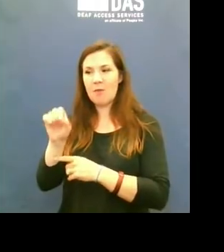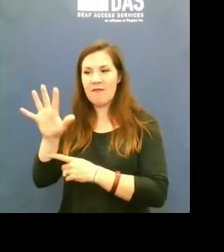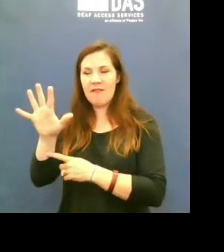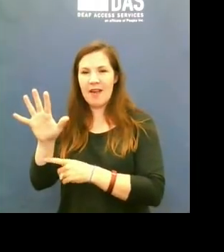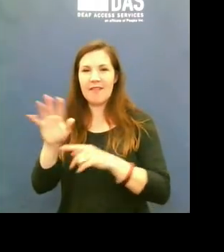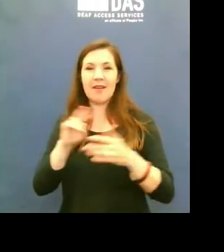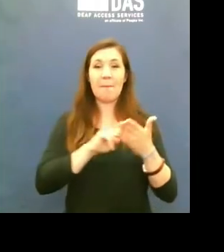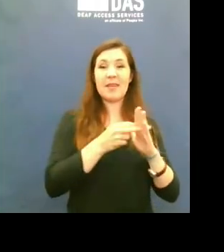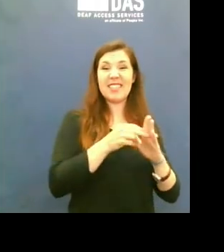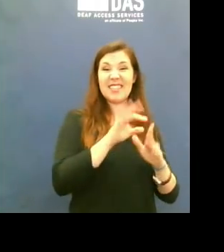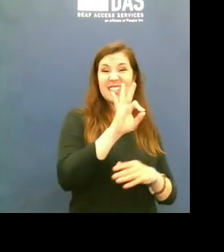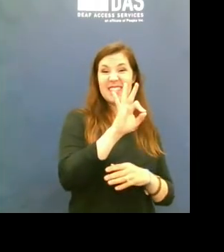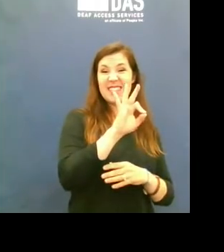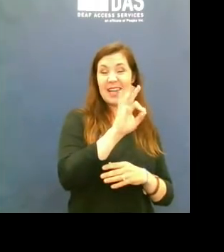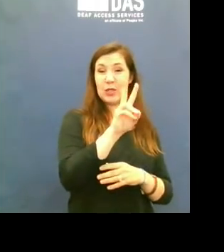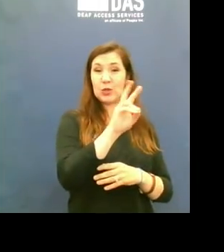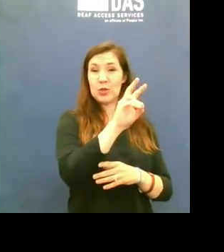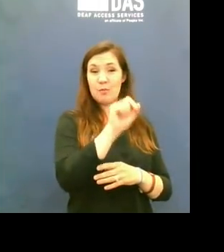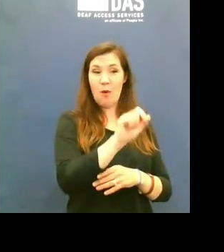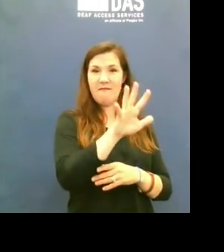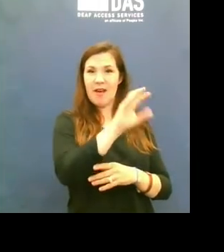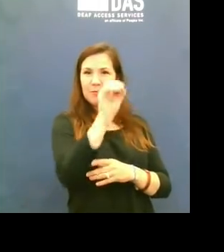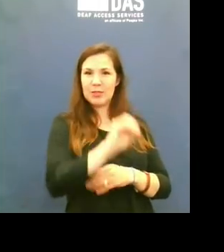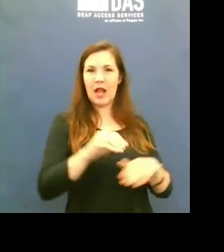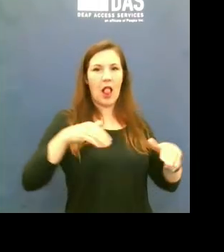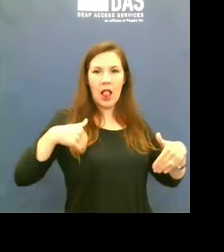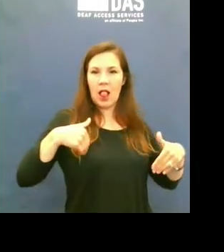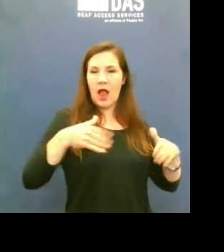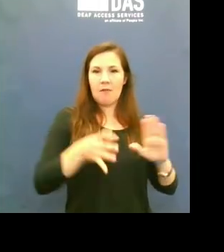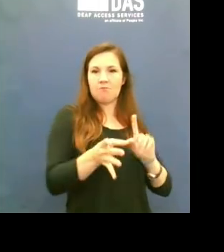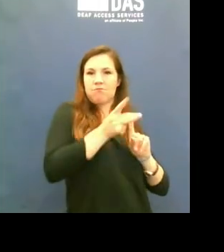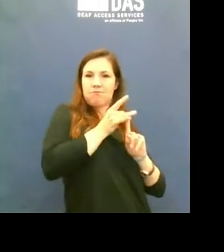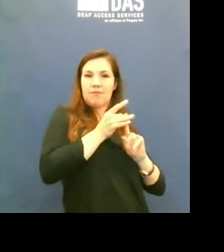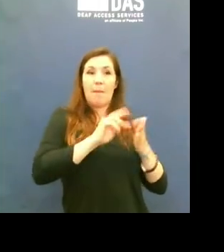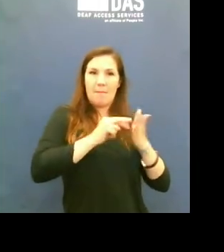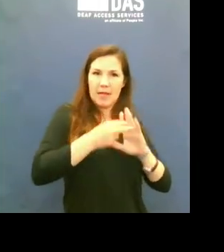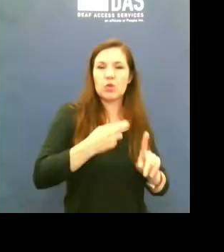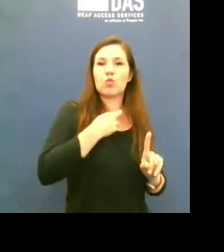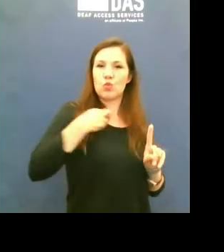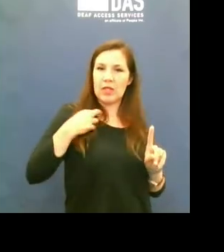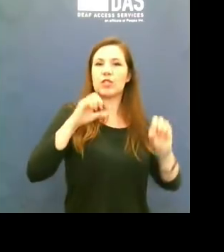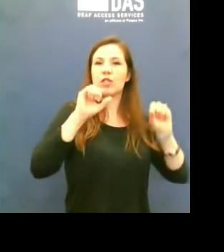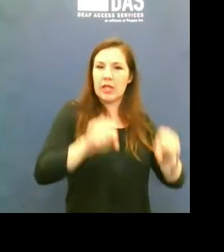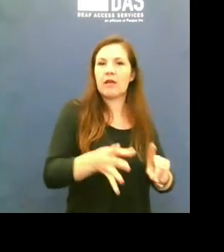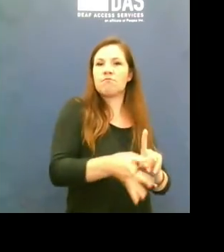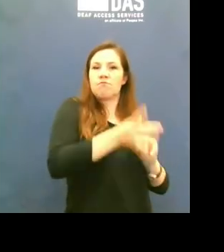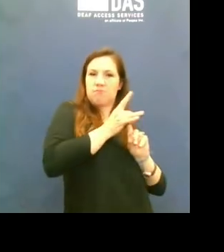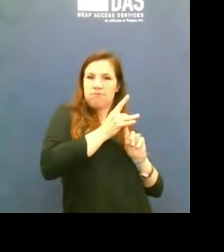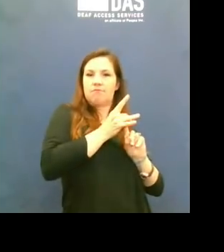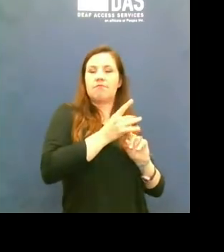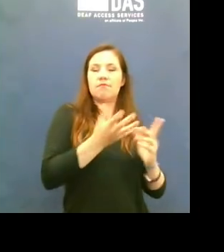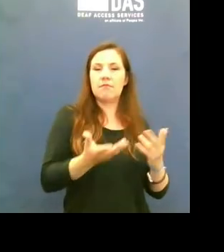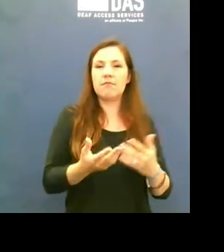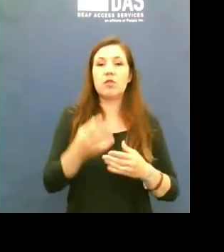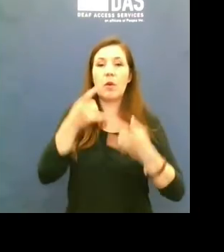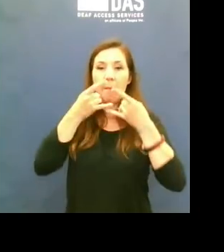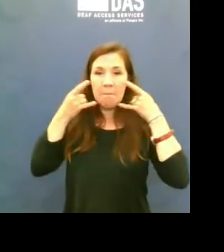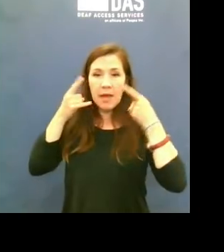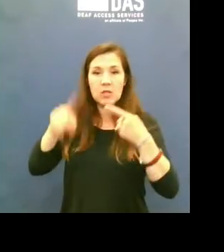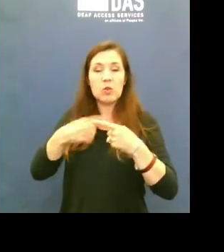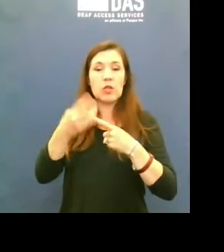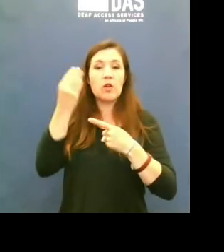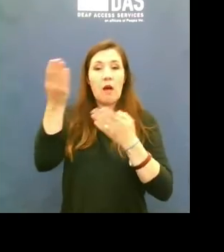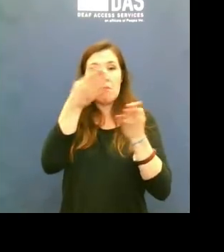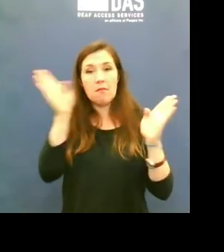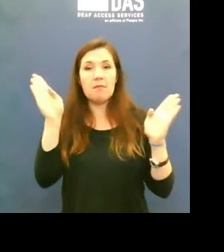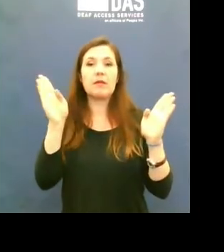population have not contracted it, and they're still at risk for contracting the coronavirus. So once again, wear your mask when you're in public. It certainly is going to protect you a lot